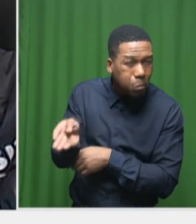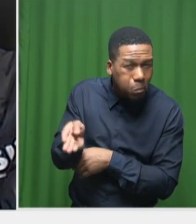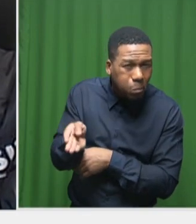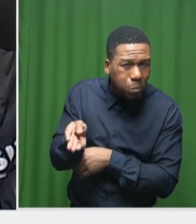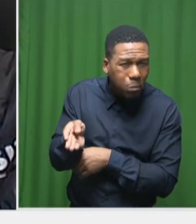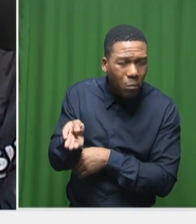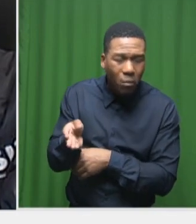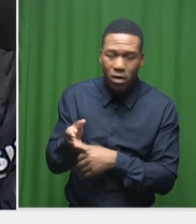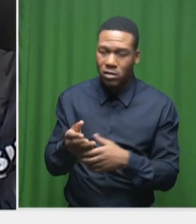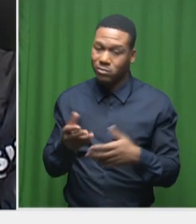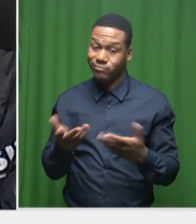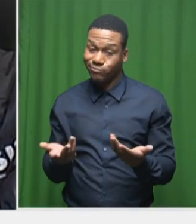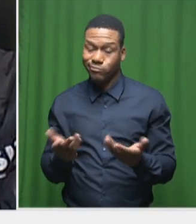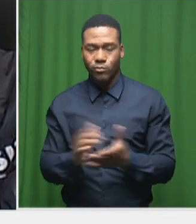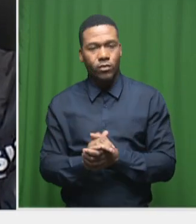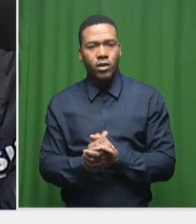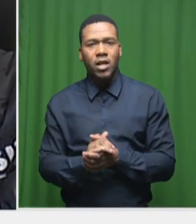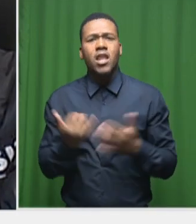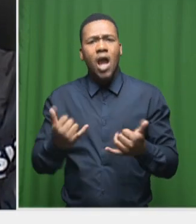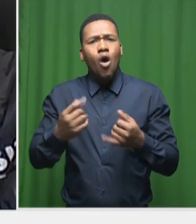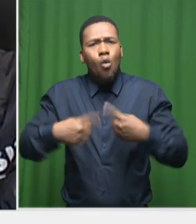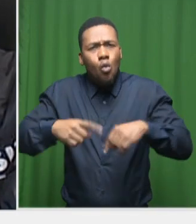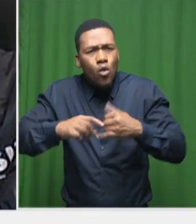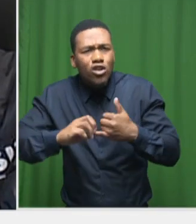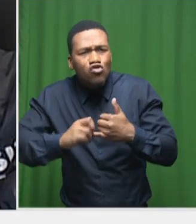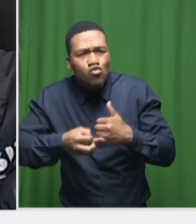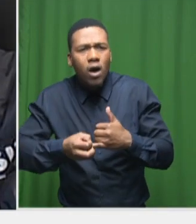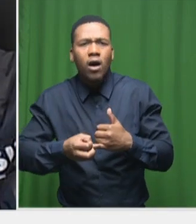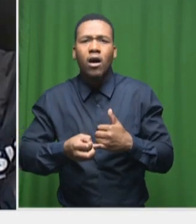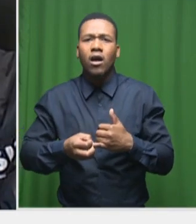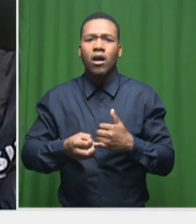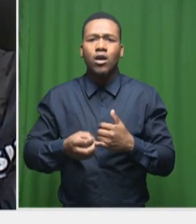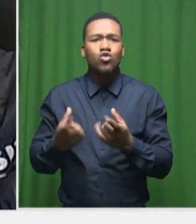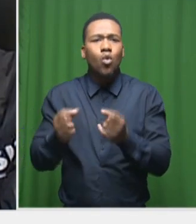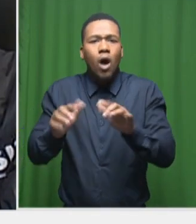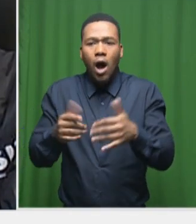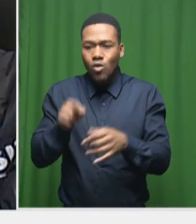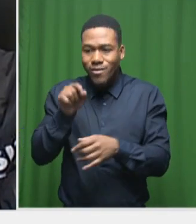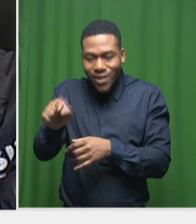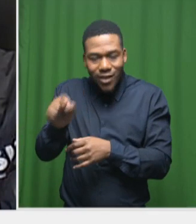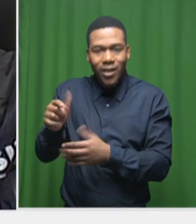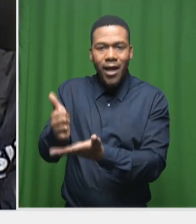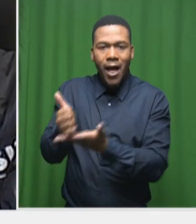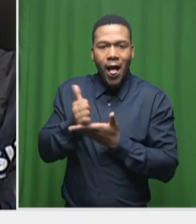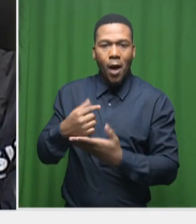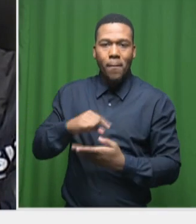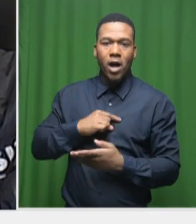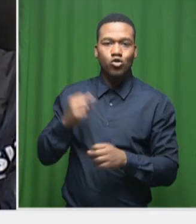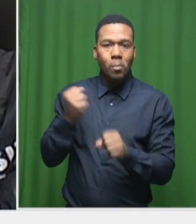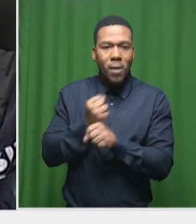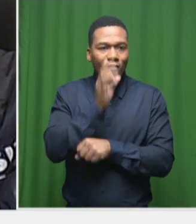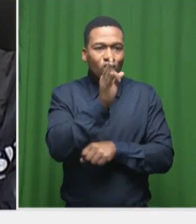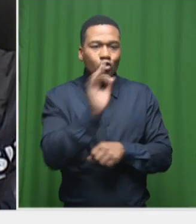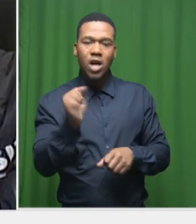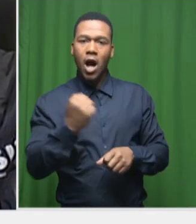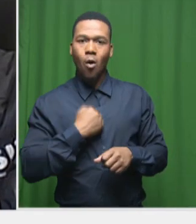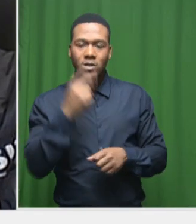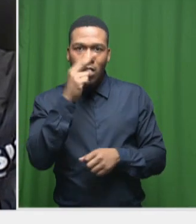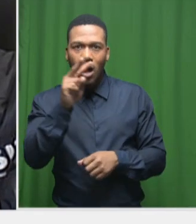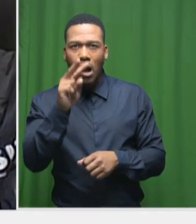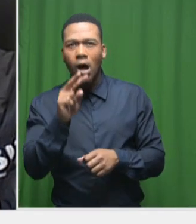But how do we get this to help us, to make the future look better?